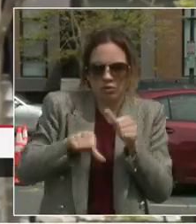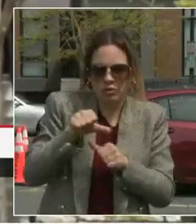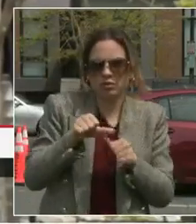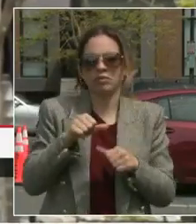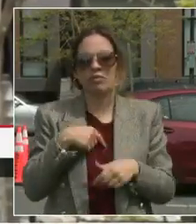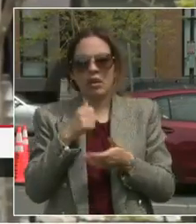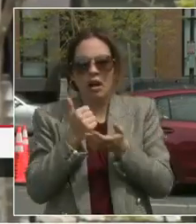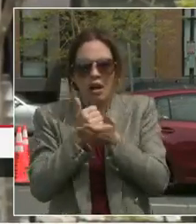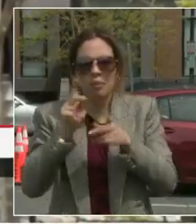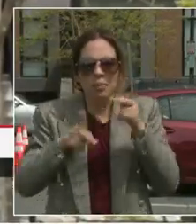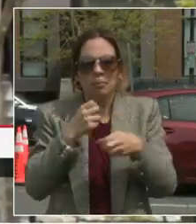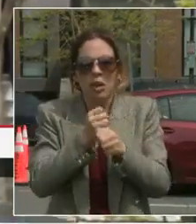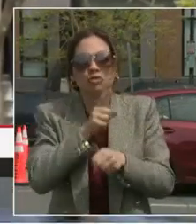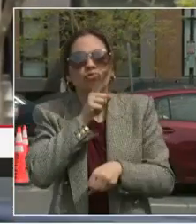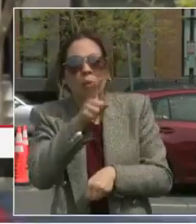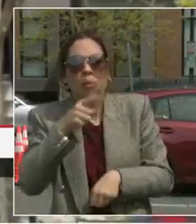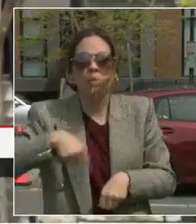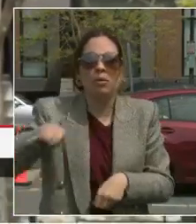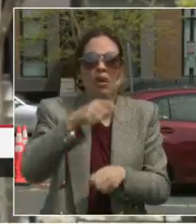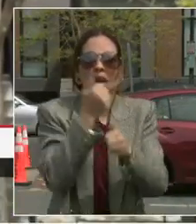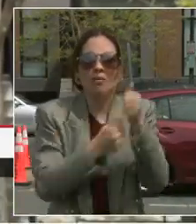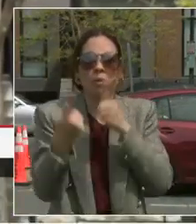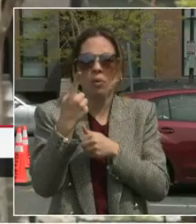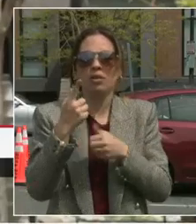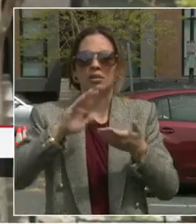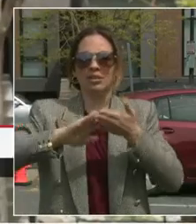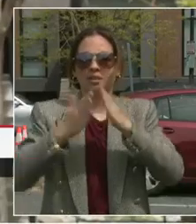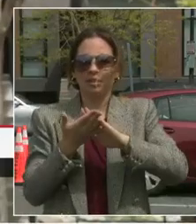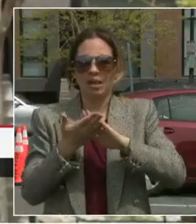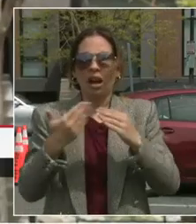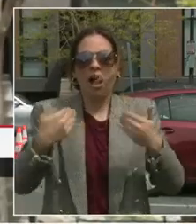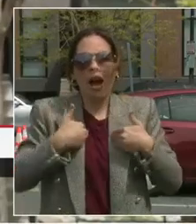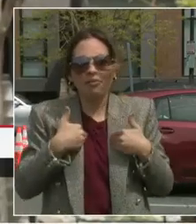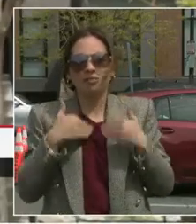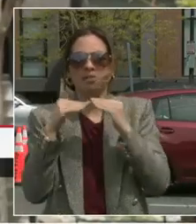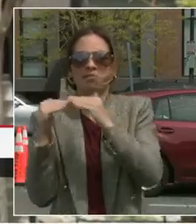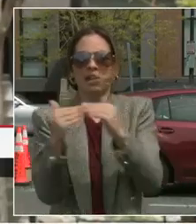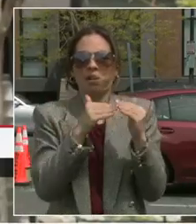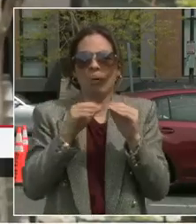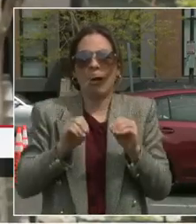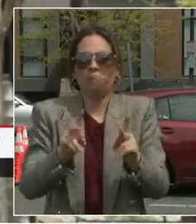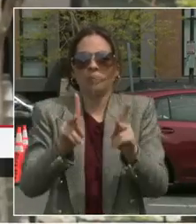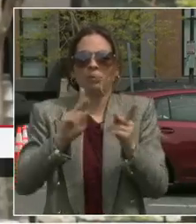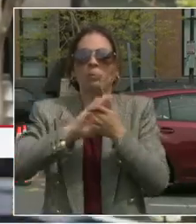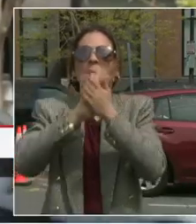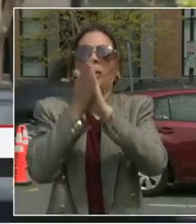sure that everybody in our city has a fair shot at success.